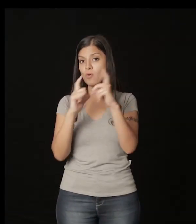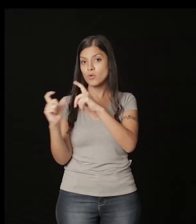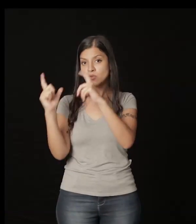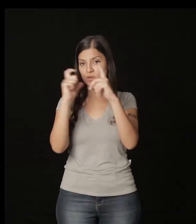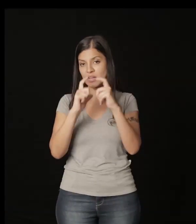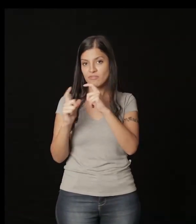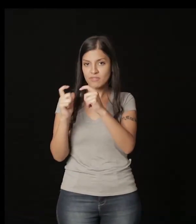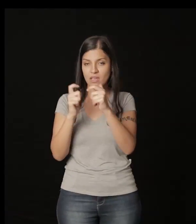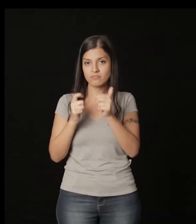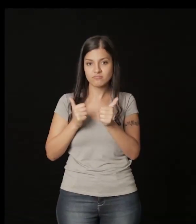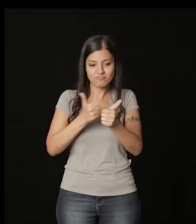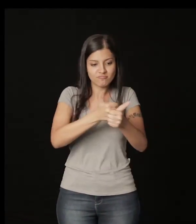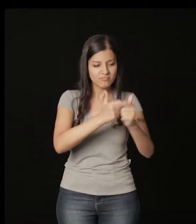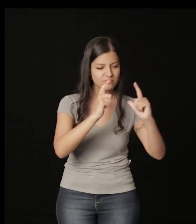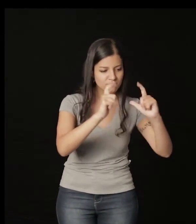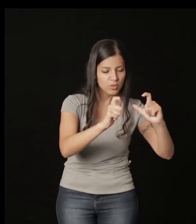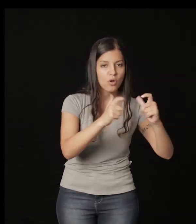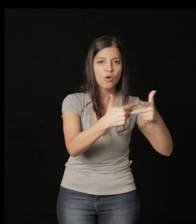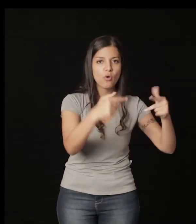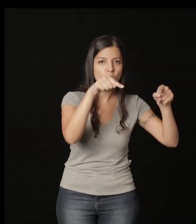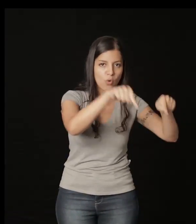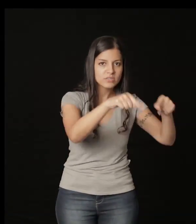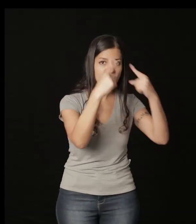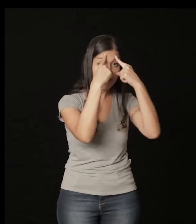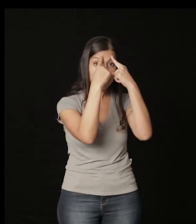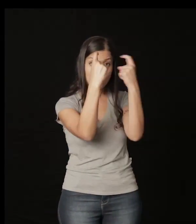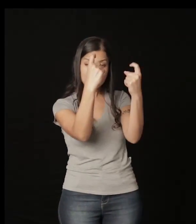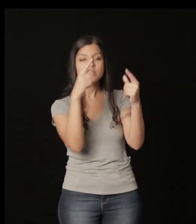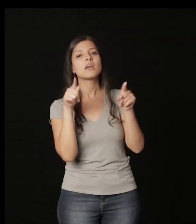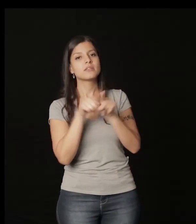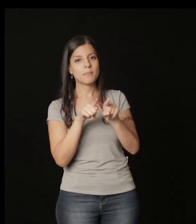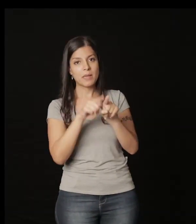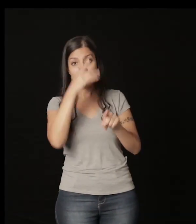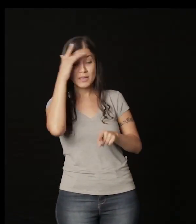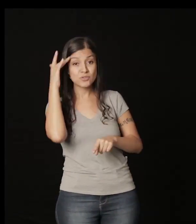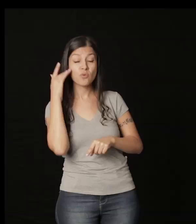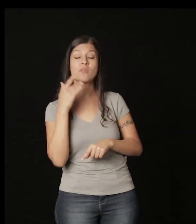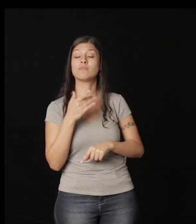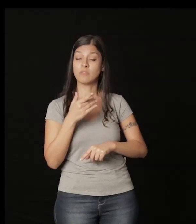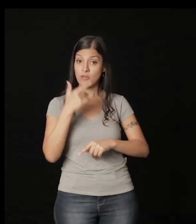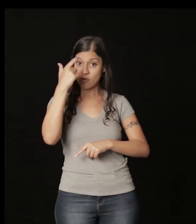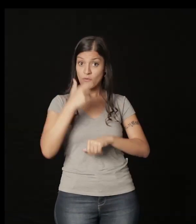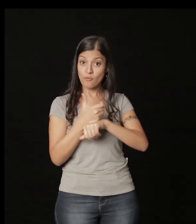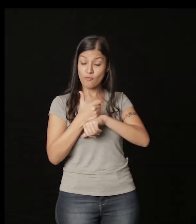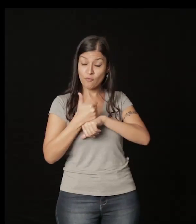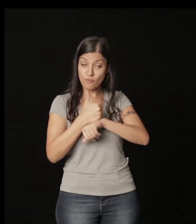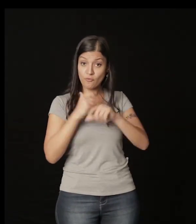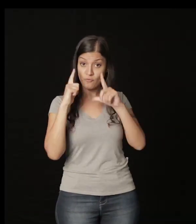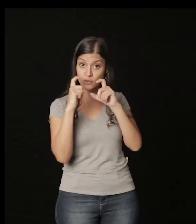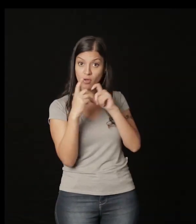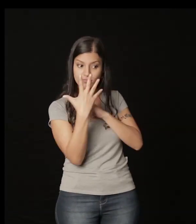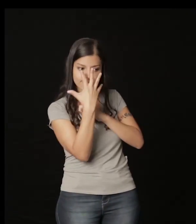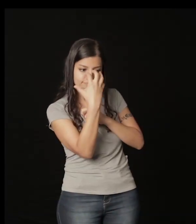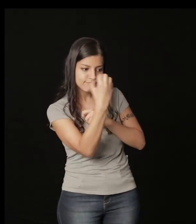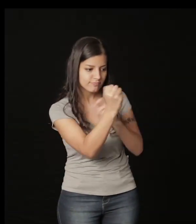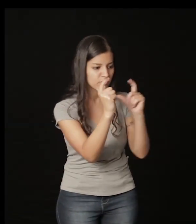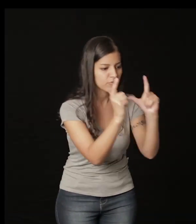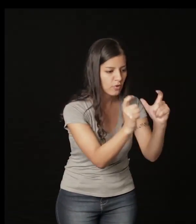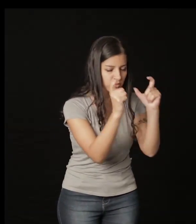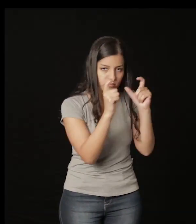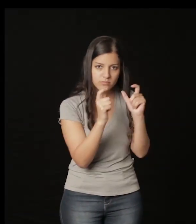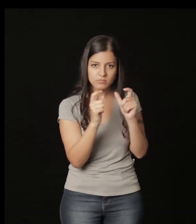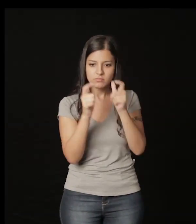is drawn to sites of violence and the way that photographers are drawn to these, and photography as a